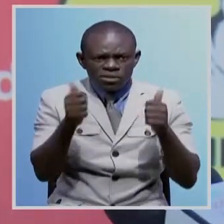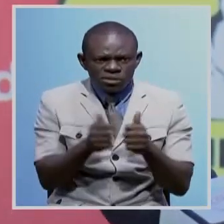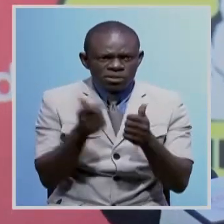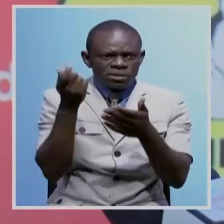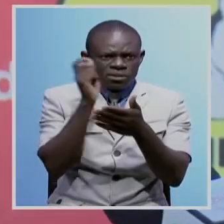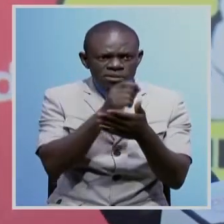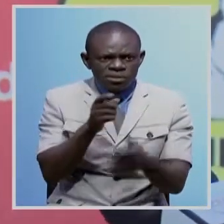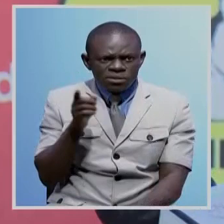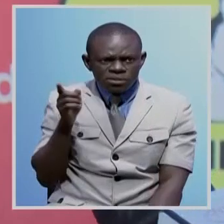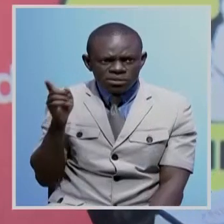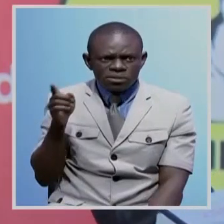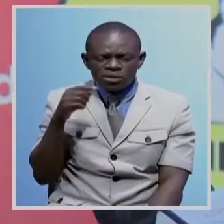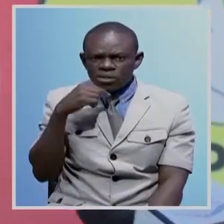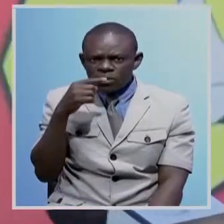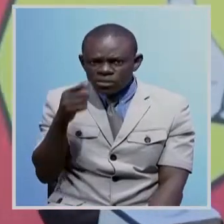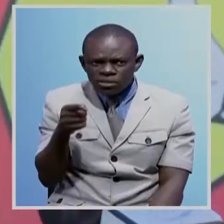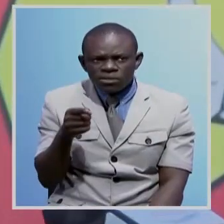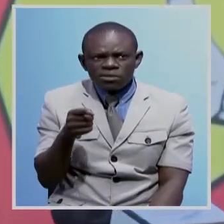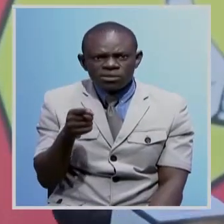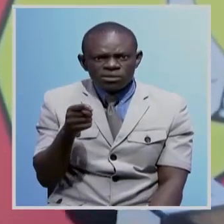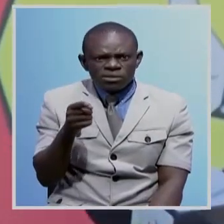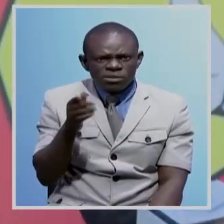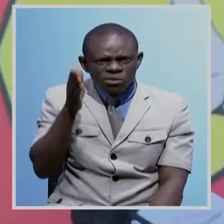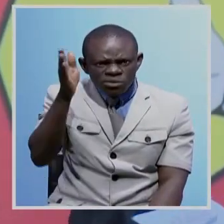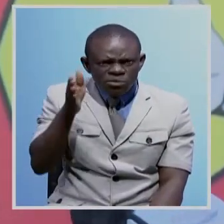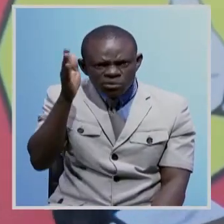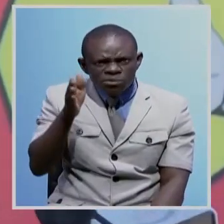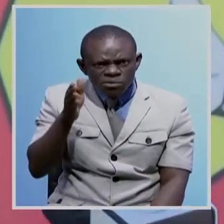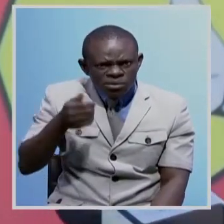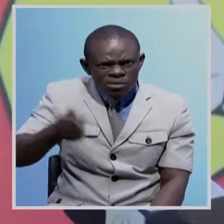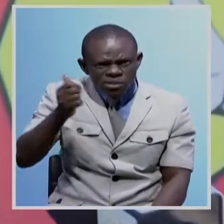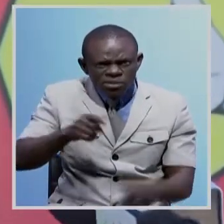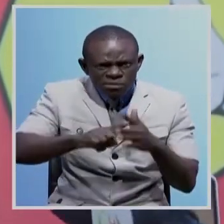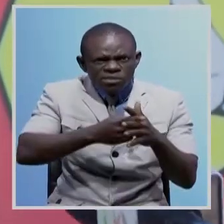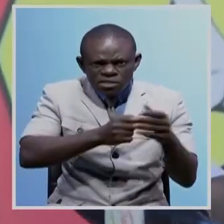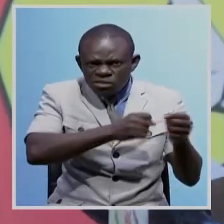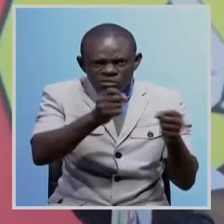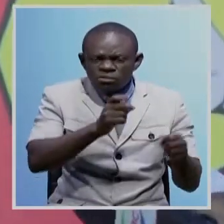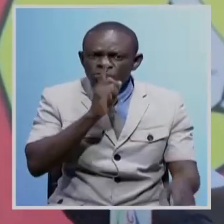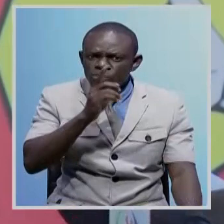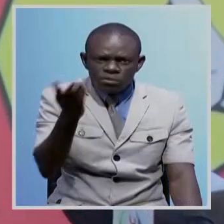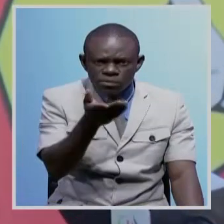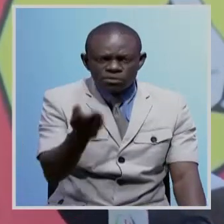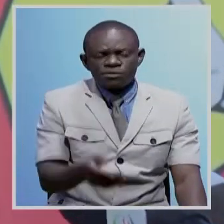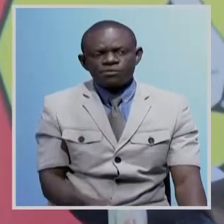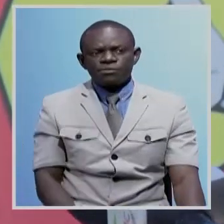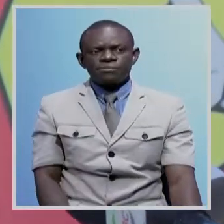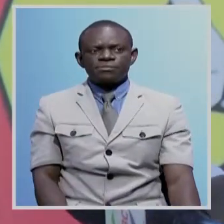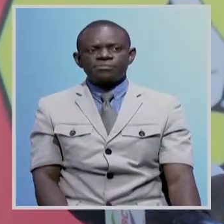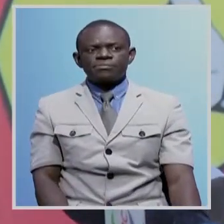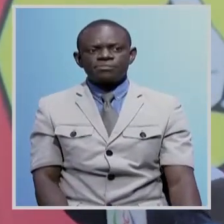Gertrude Demenda, have refuted claims that the UPND is instigating political violence. Now, who has been the